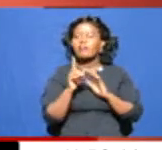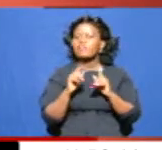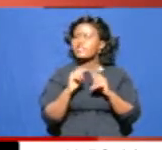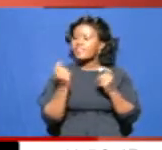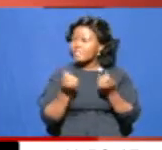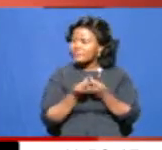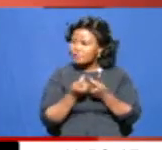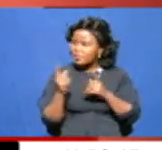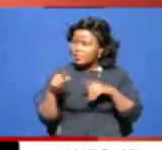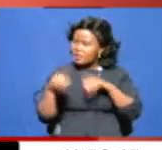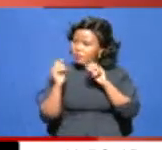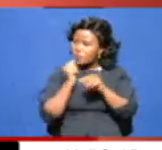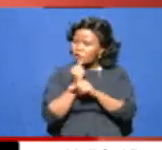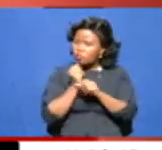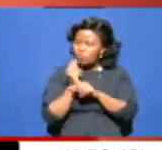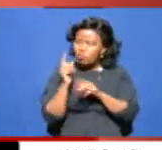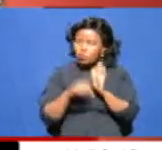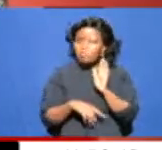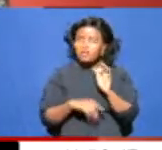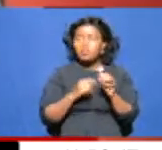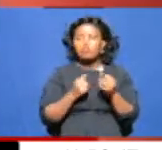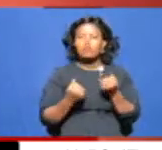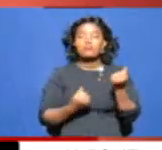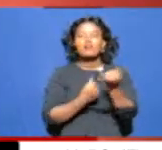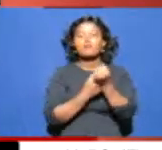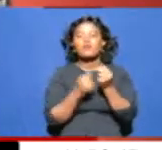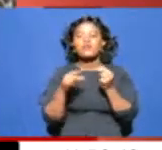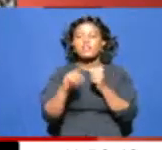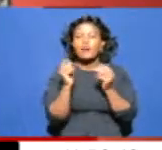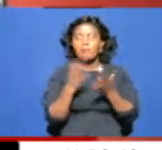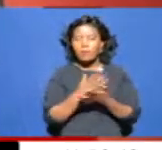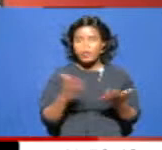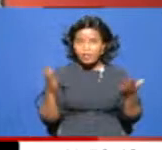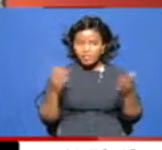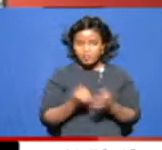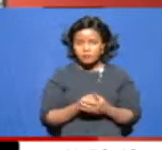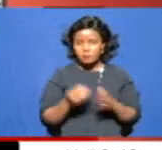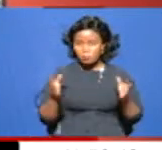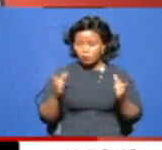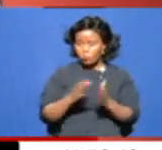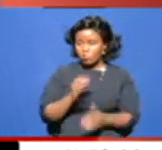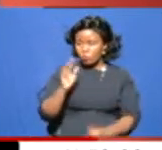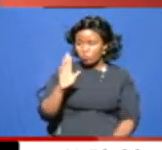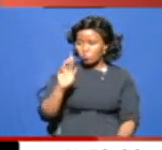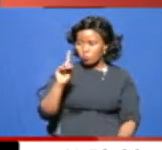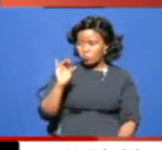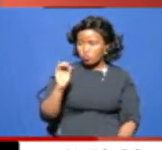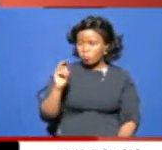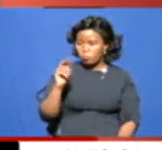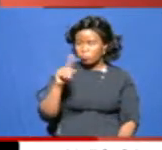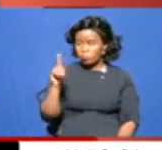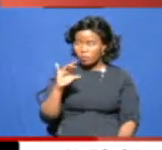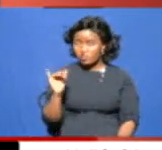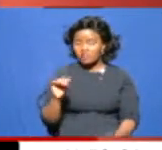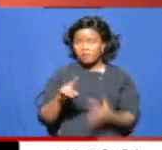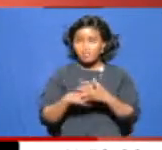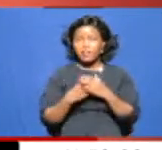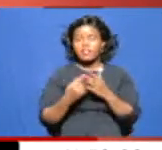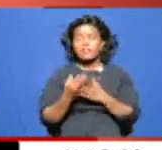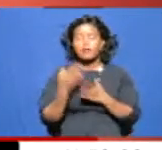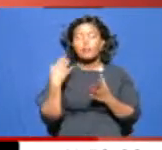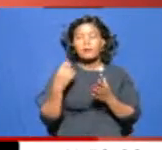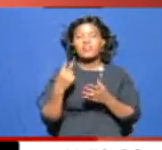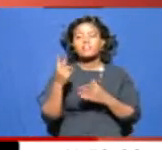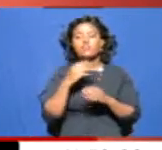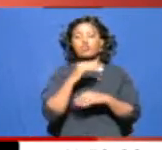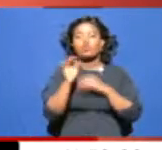ensure that they market their product very well? Ulinzi Stars is a side that was started barely 2 years ago. And right now,